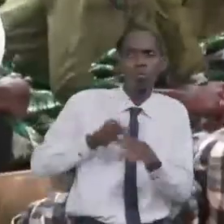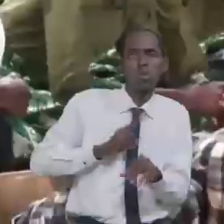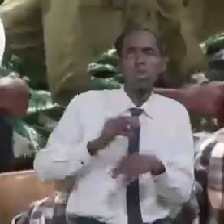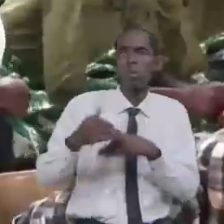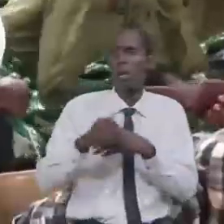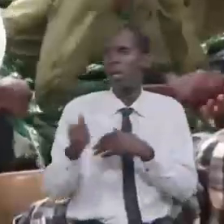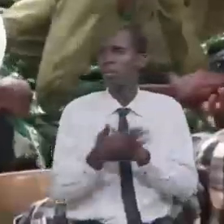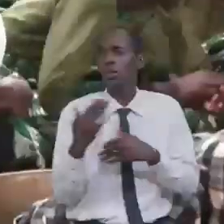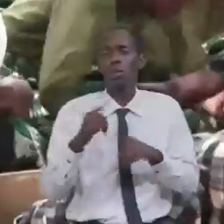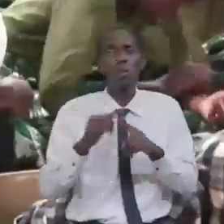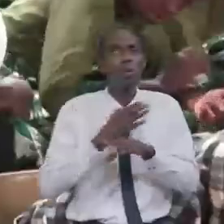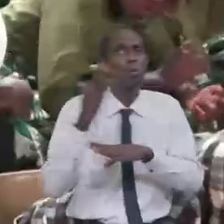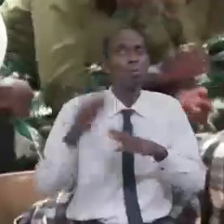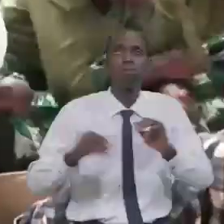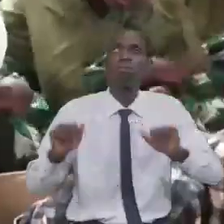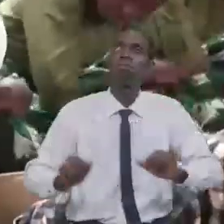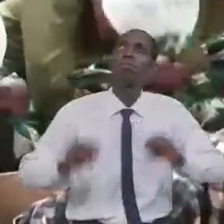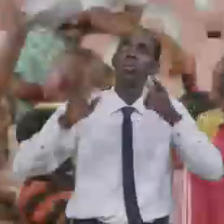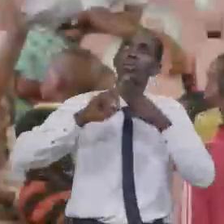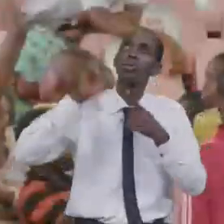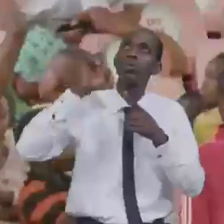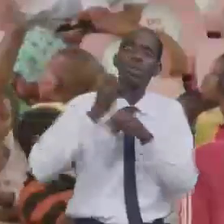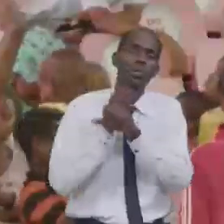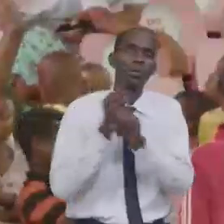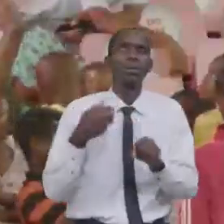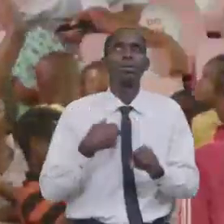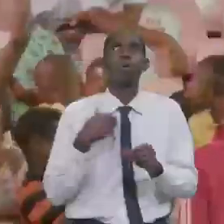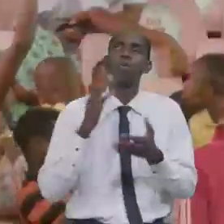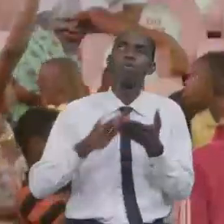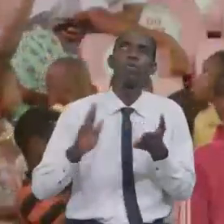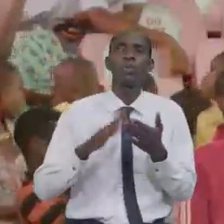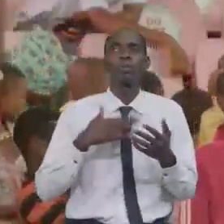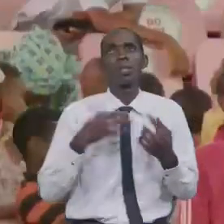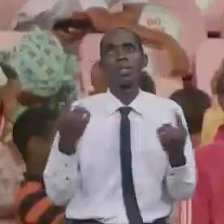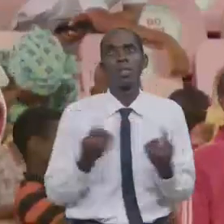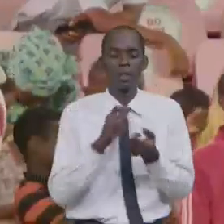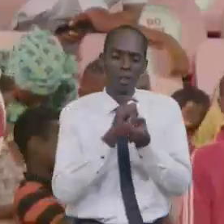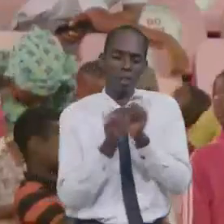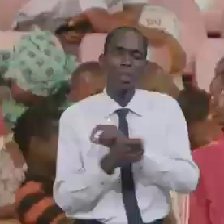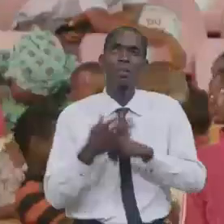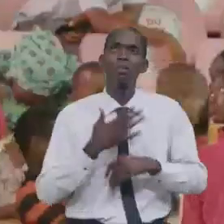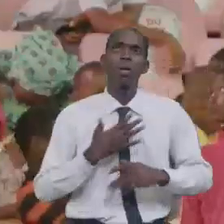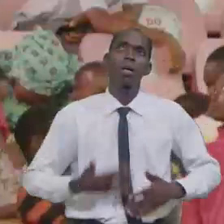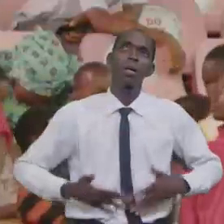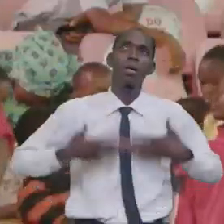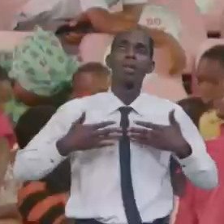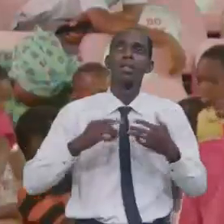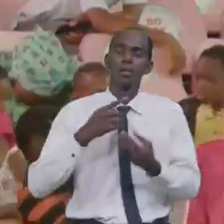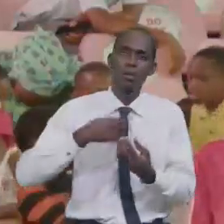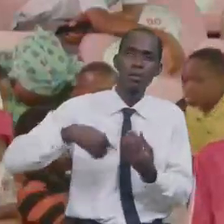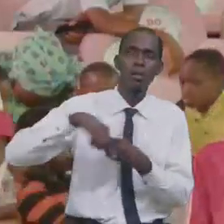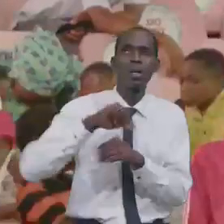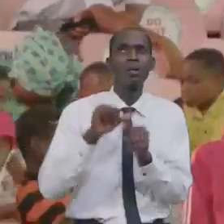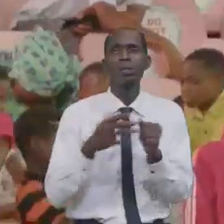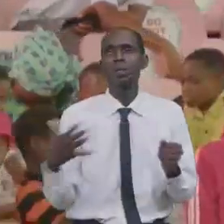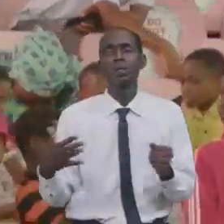you. Save me. Forgive my sin. Change my life. Turn everything around in